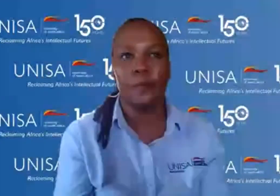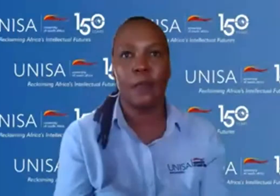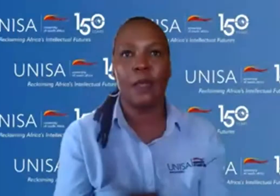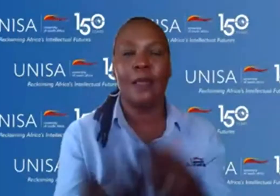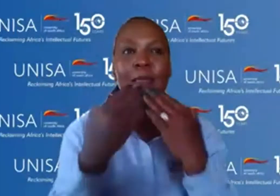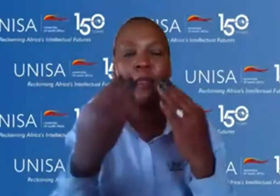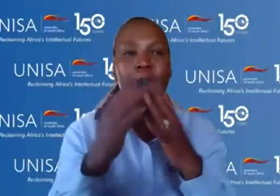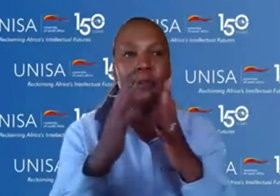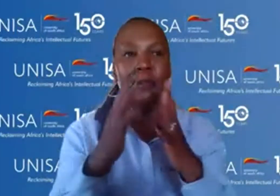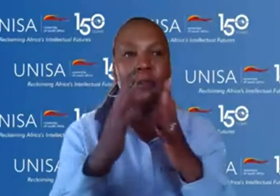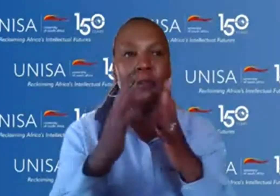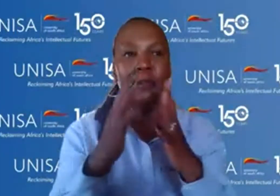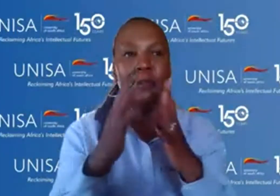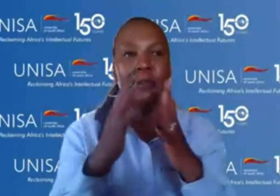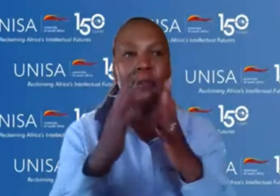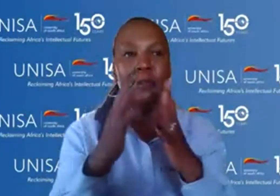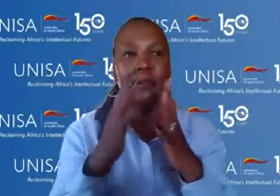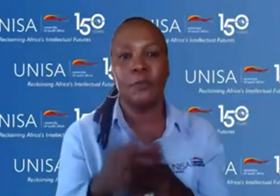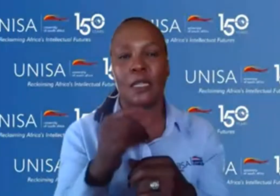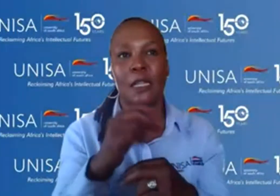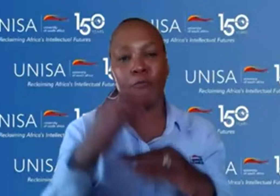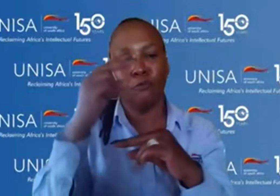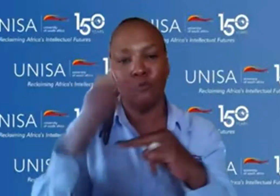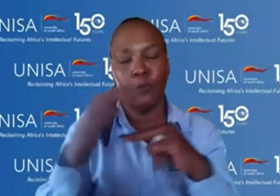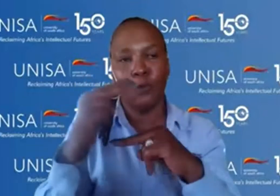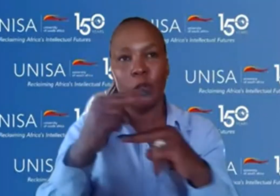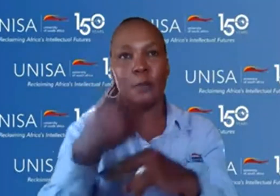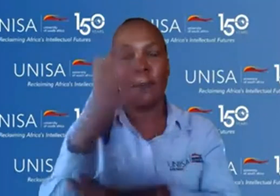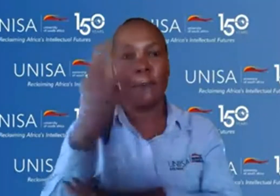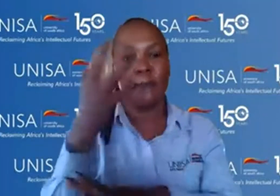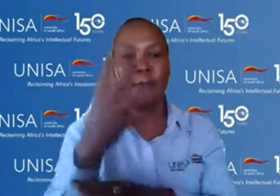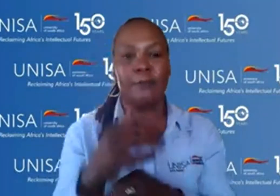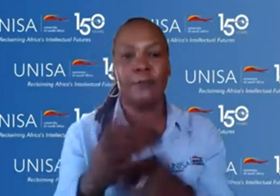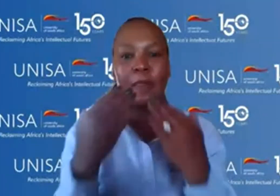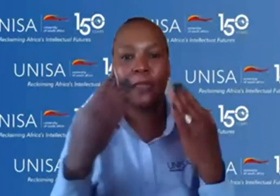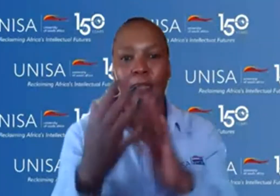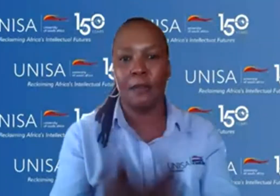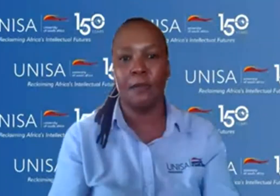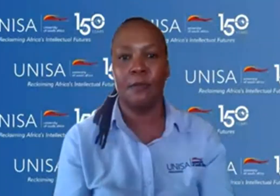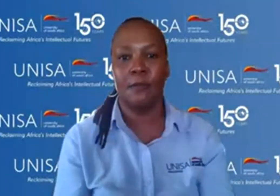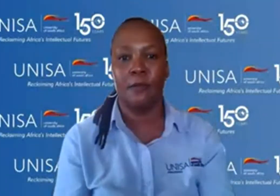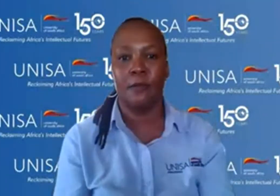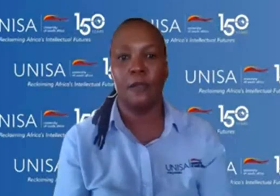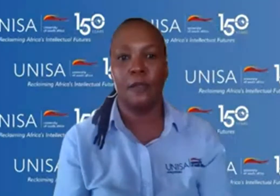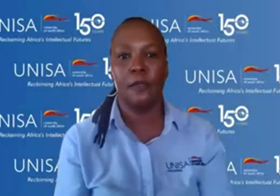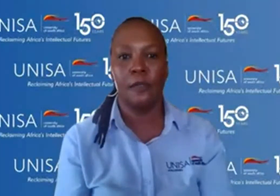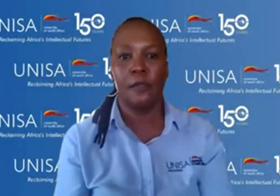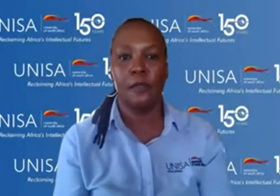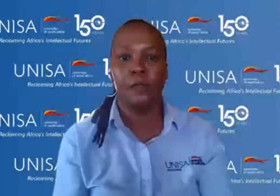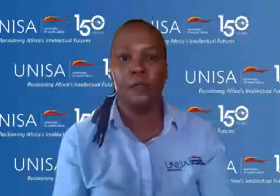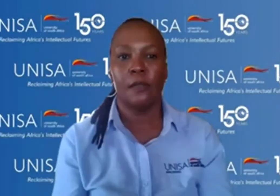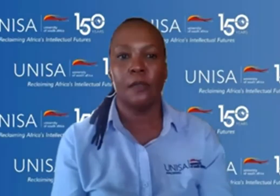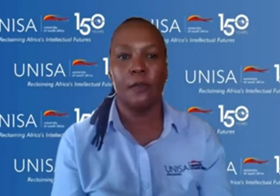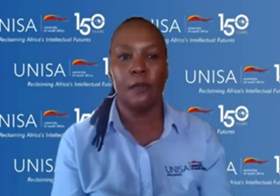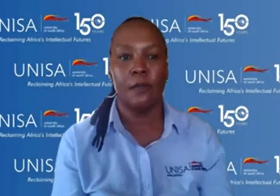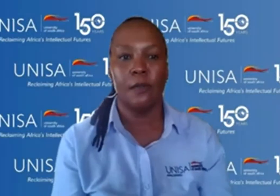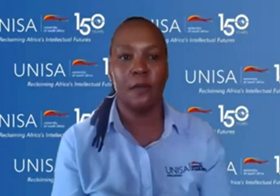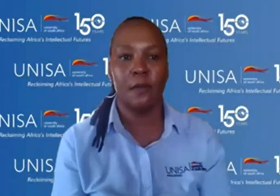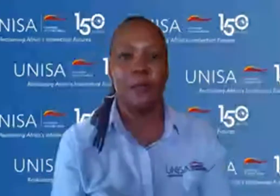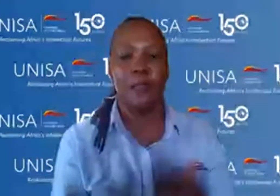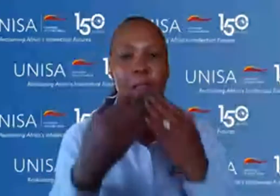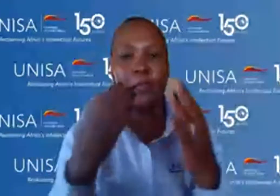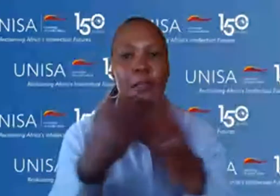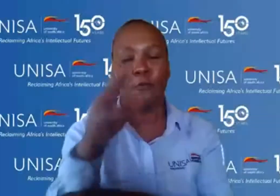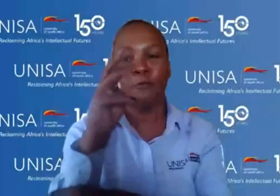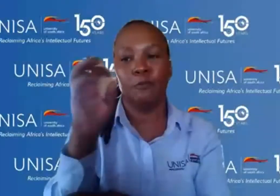and that's in a nutshell my presentation. Thanks, Mr. Mutley. Thanks